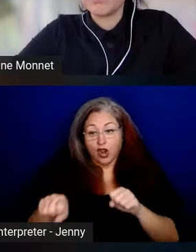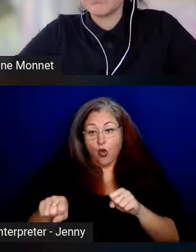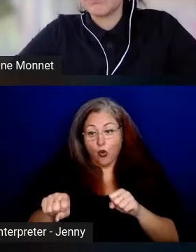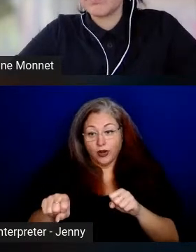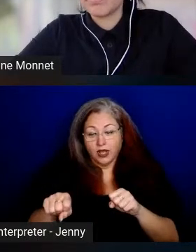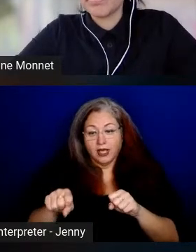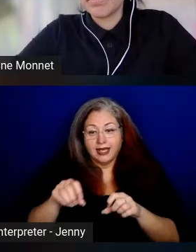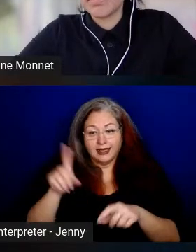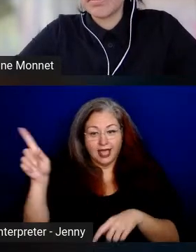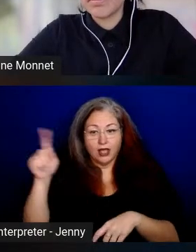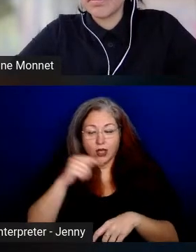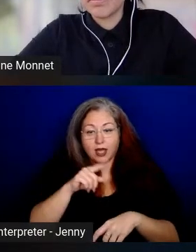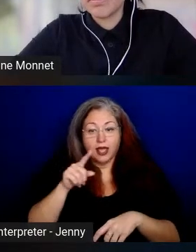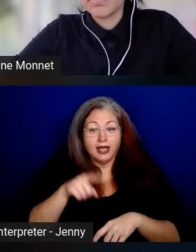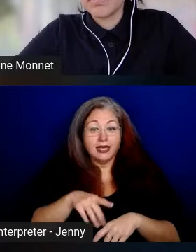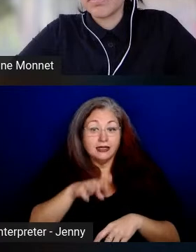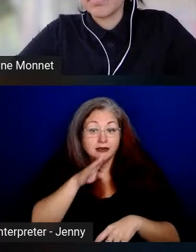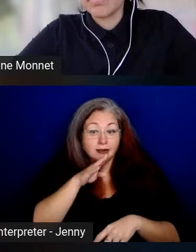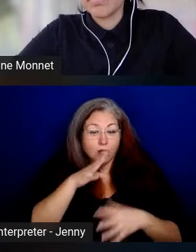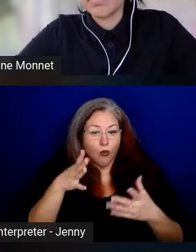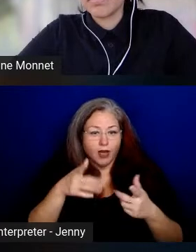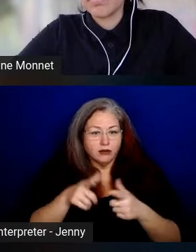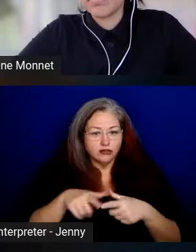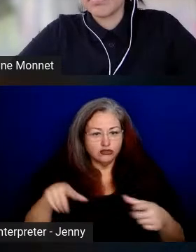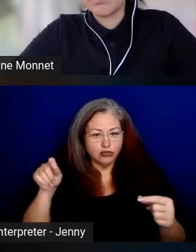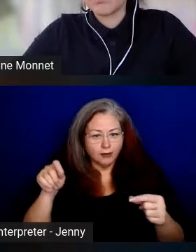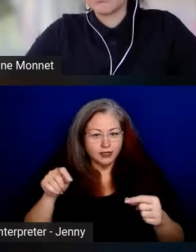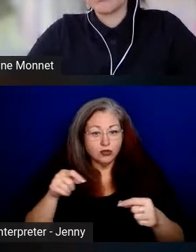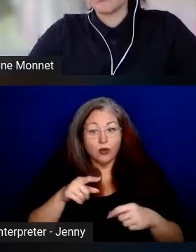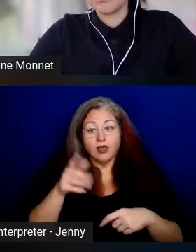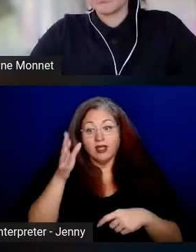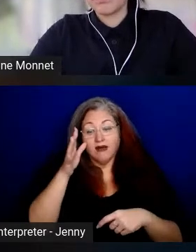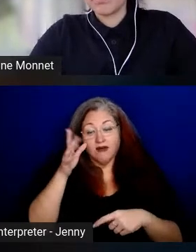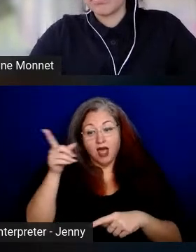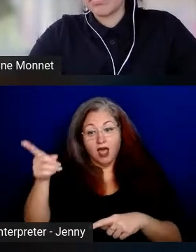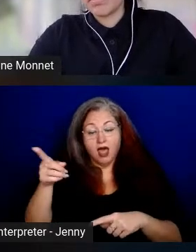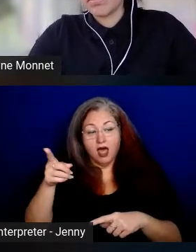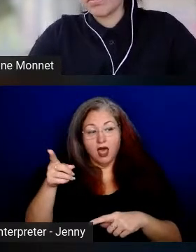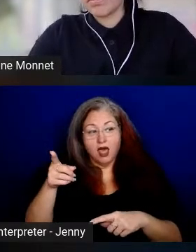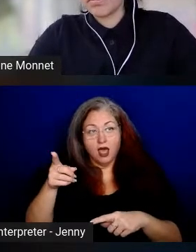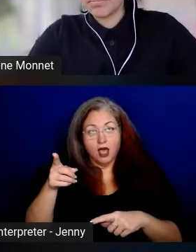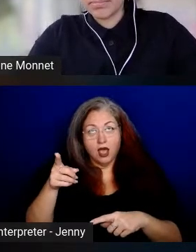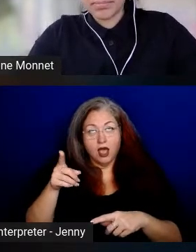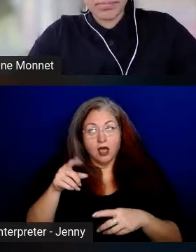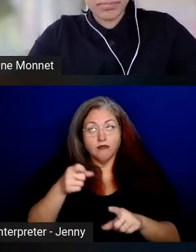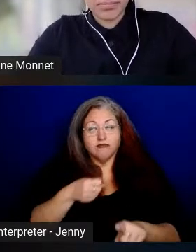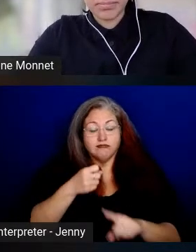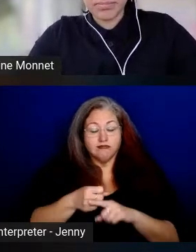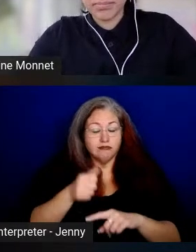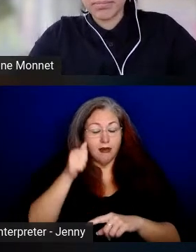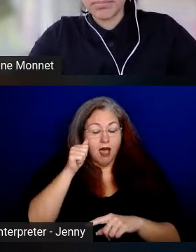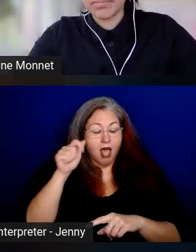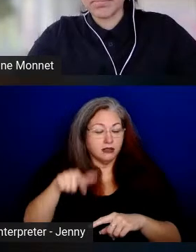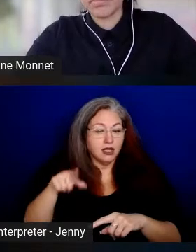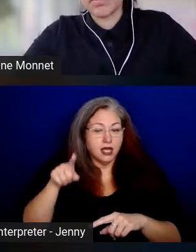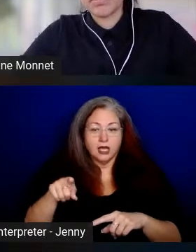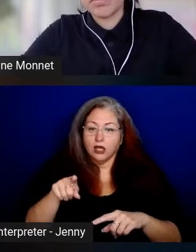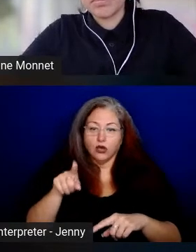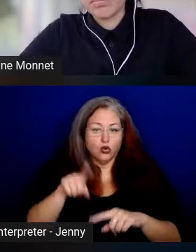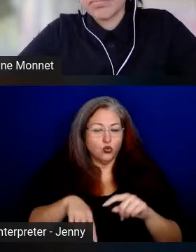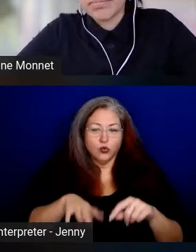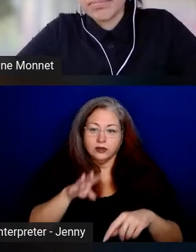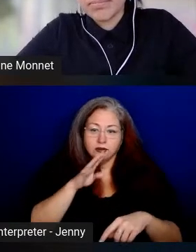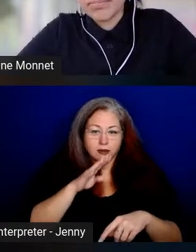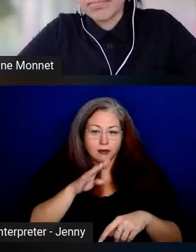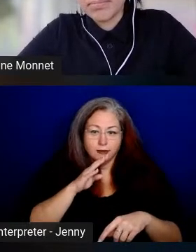his mother tongue was actually Japanese. So when the father got Alzheimer's, he lost the ability to communicate